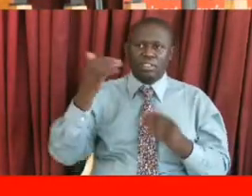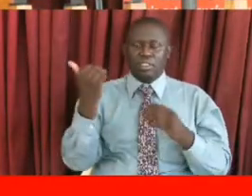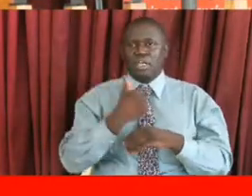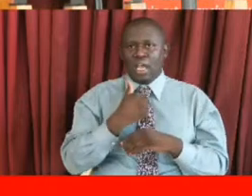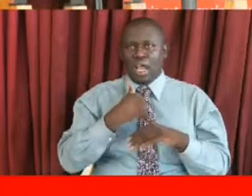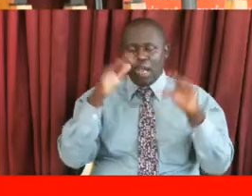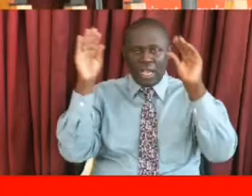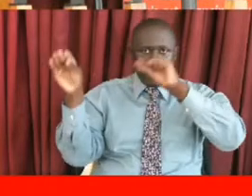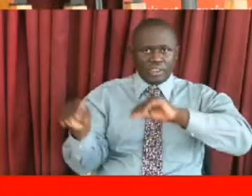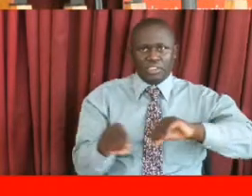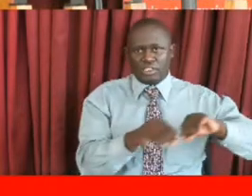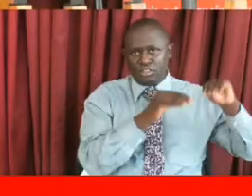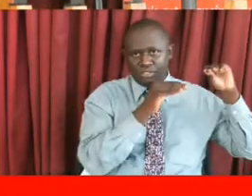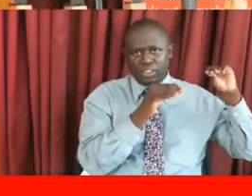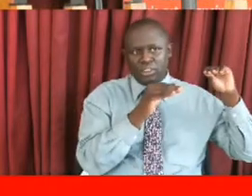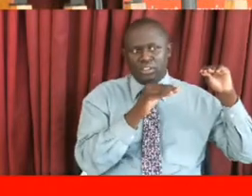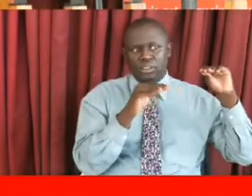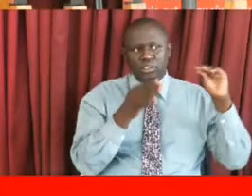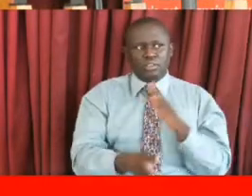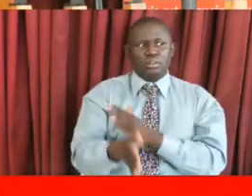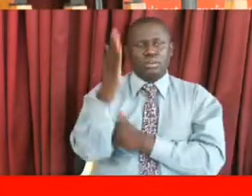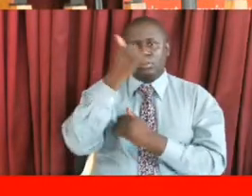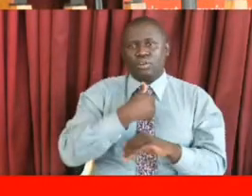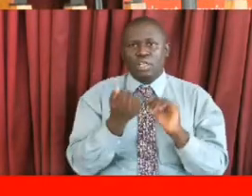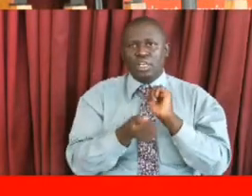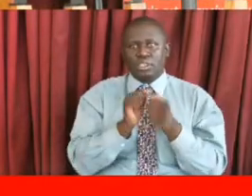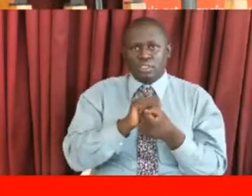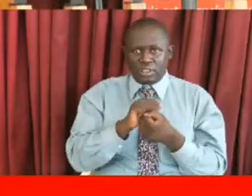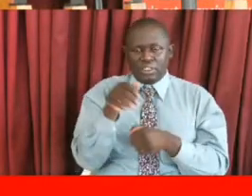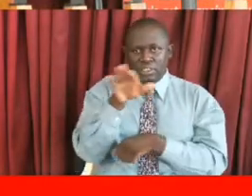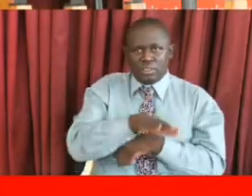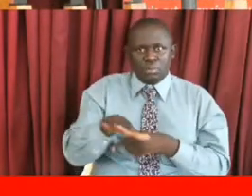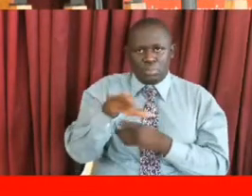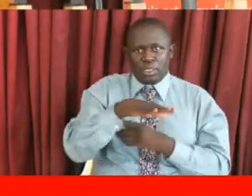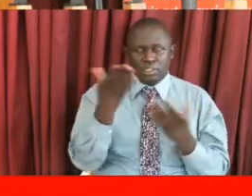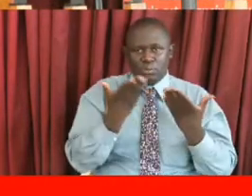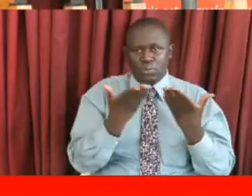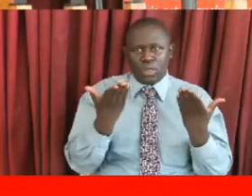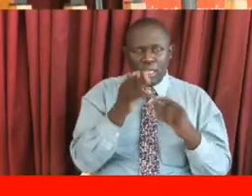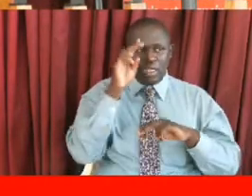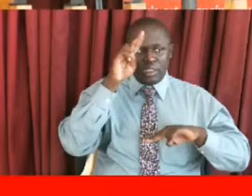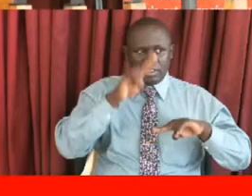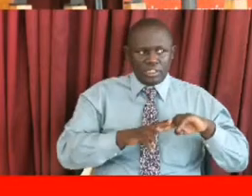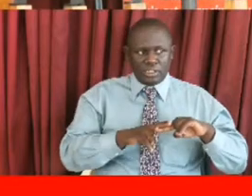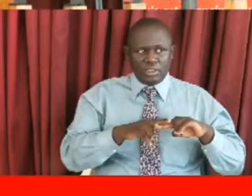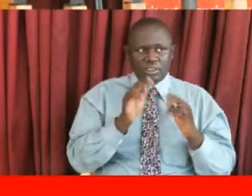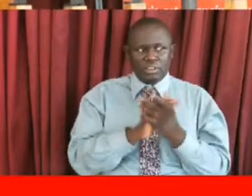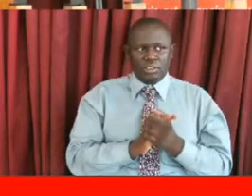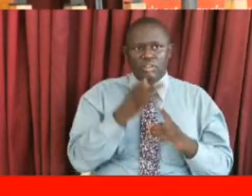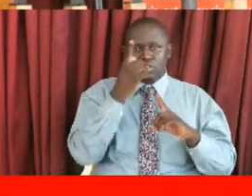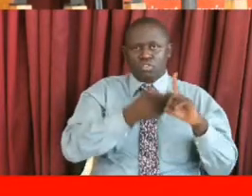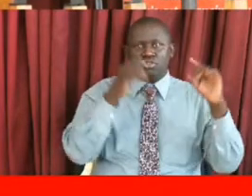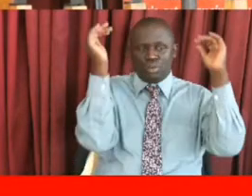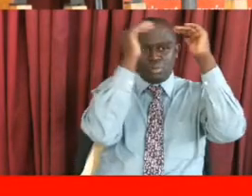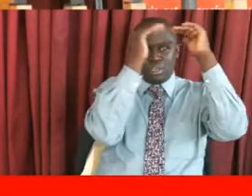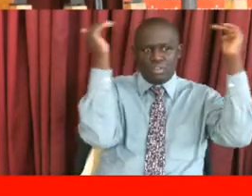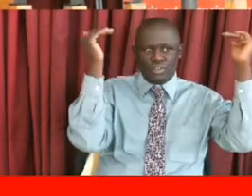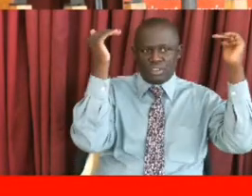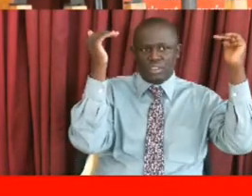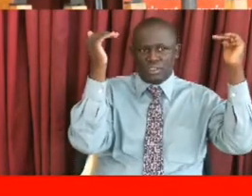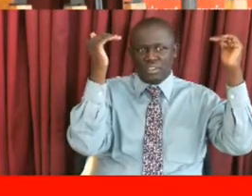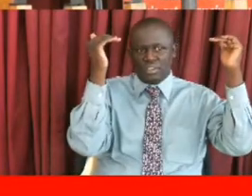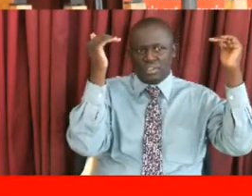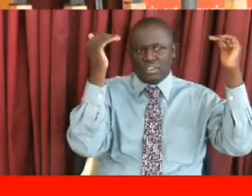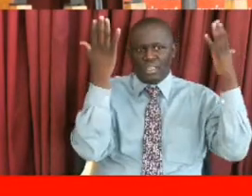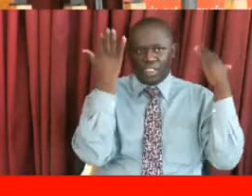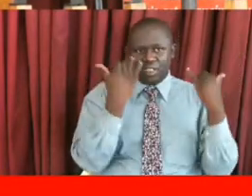has shifted God has changed the place where he sits from the heavens